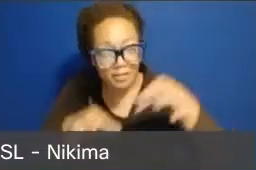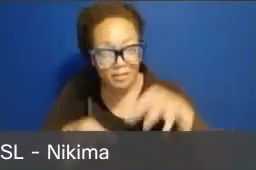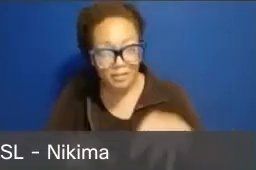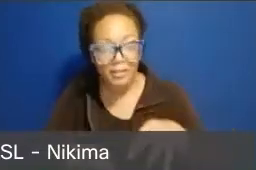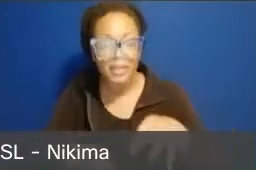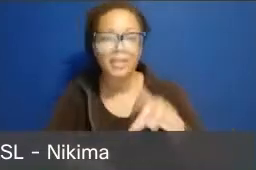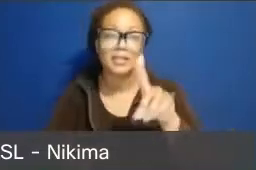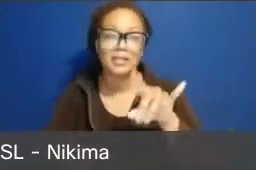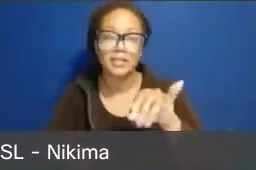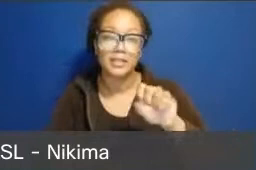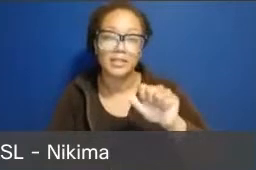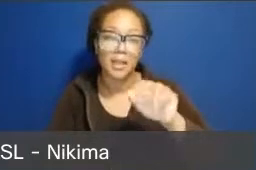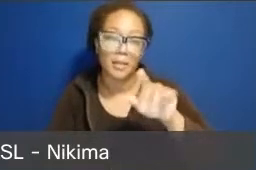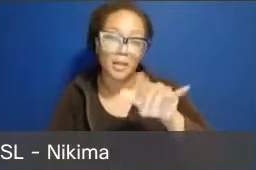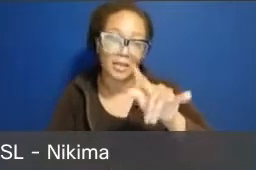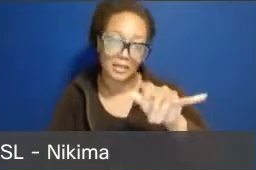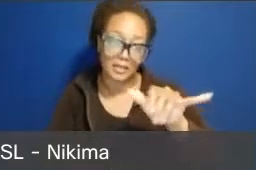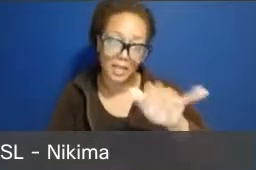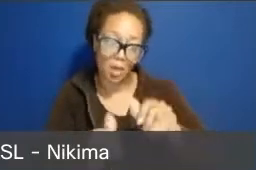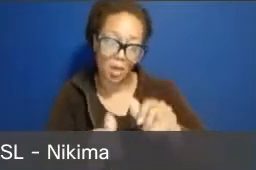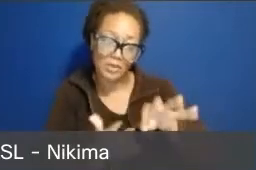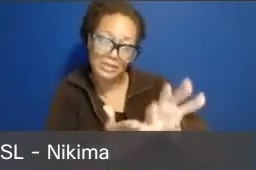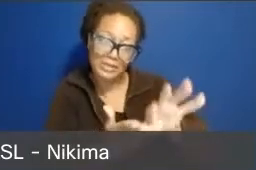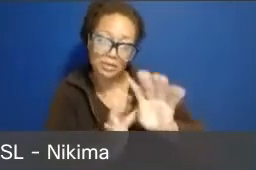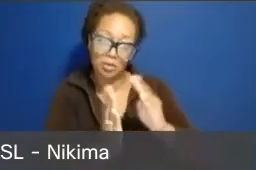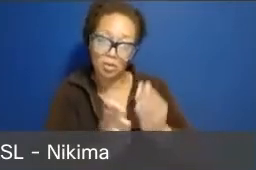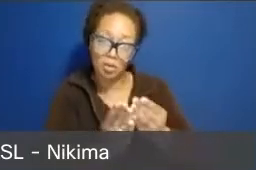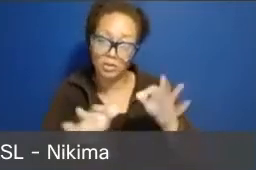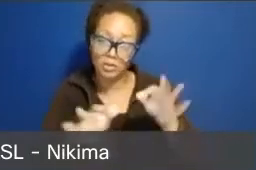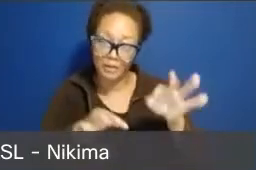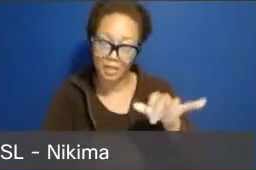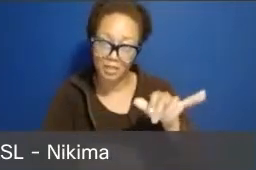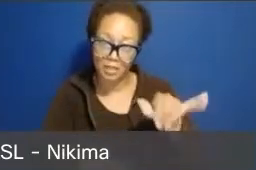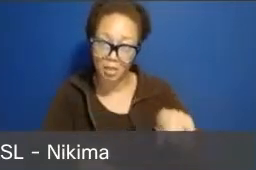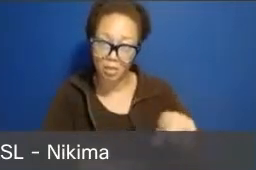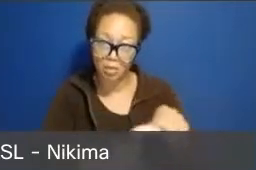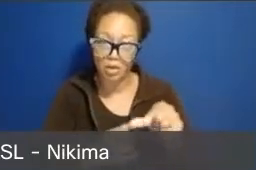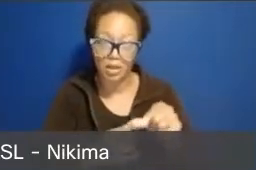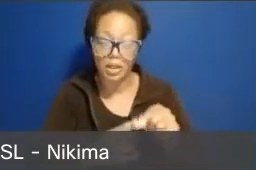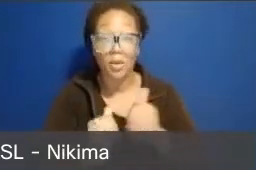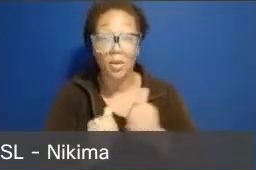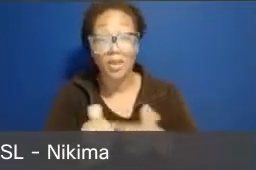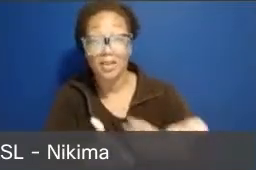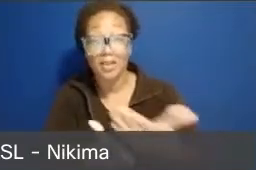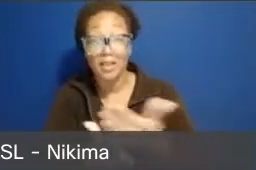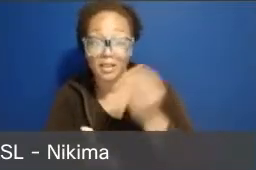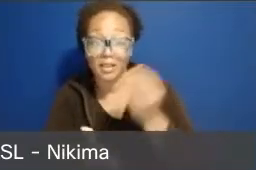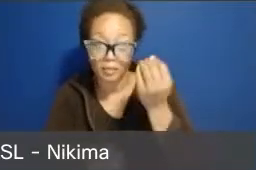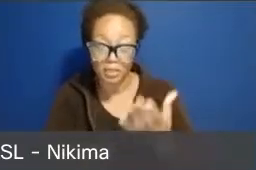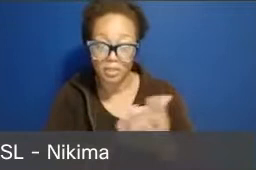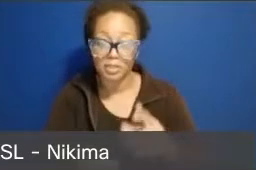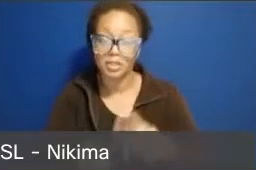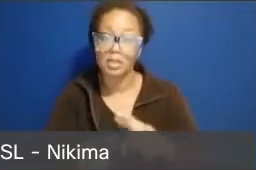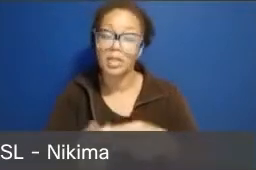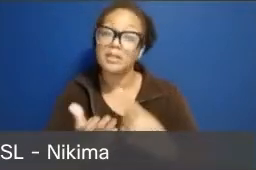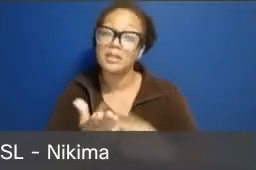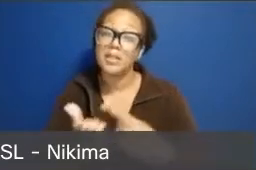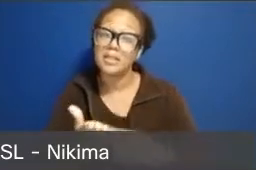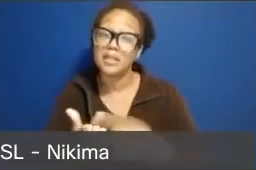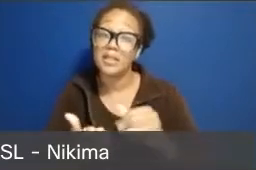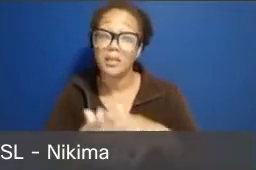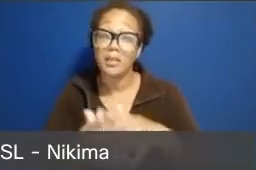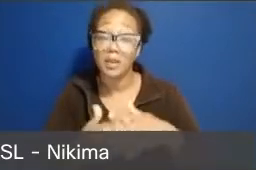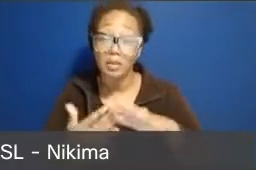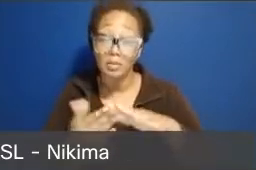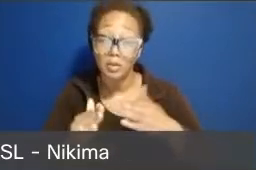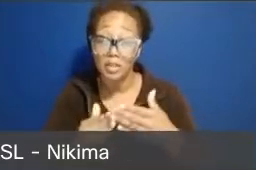it, how we collect disability data, discuss the American Community Survey, which